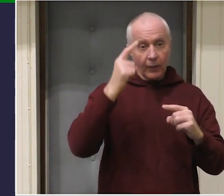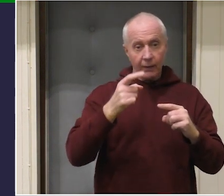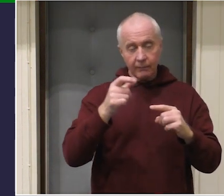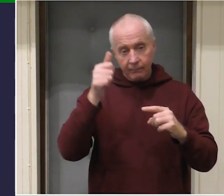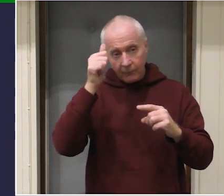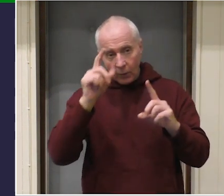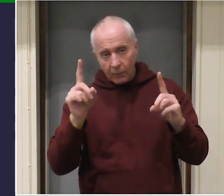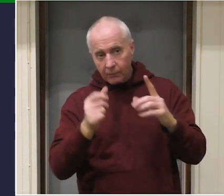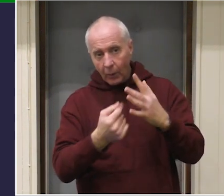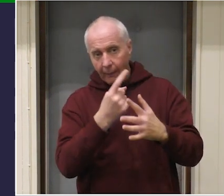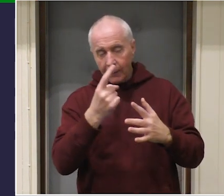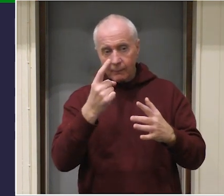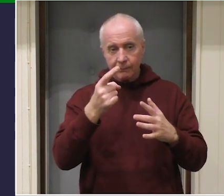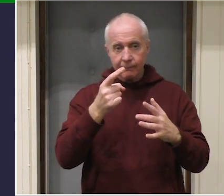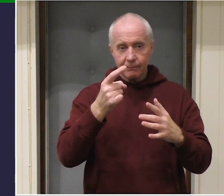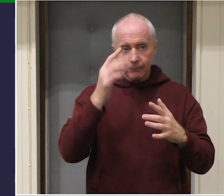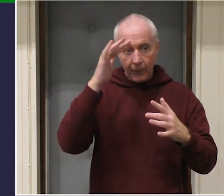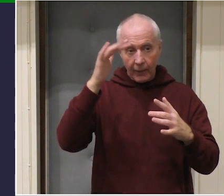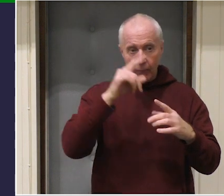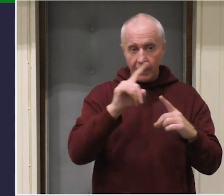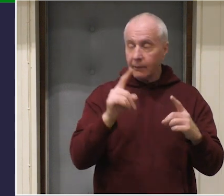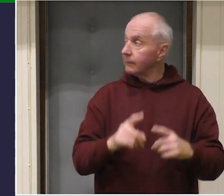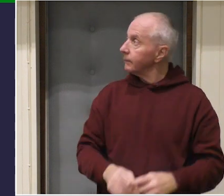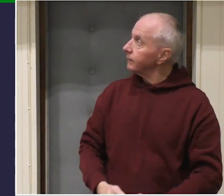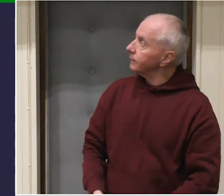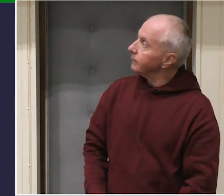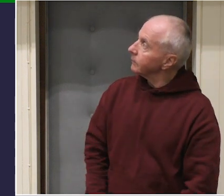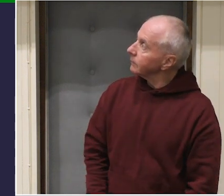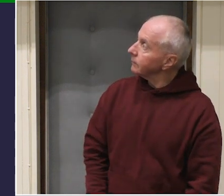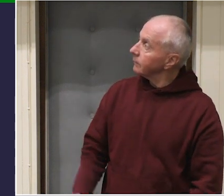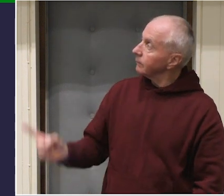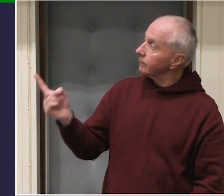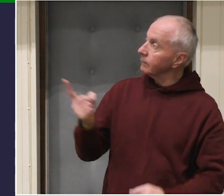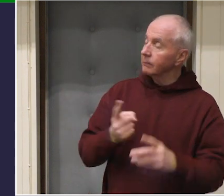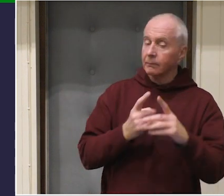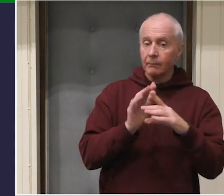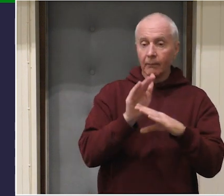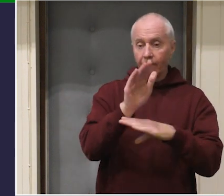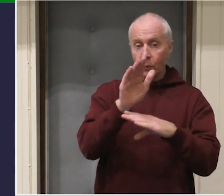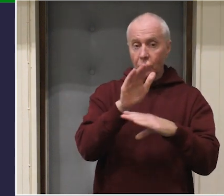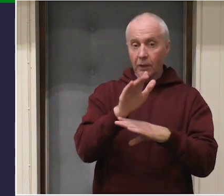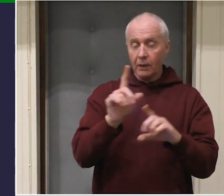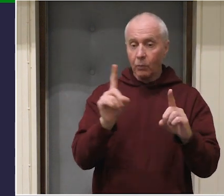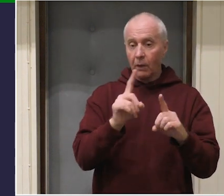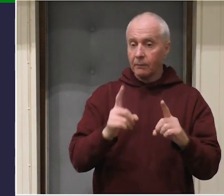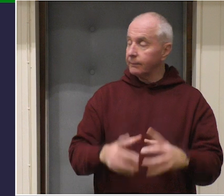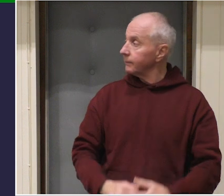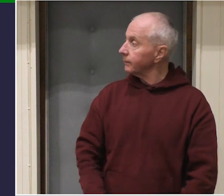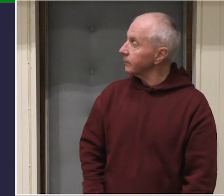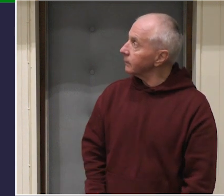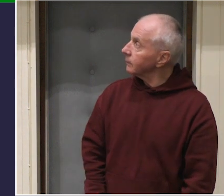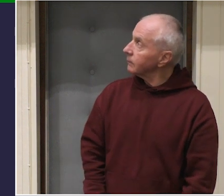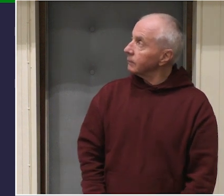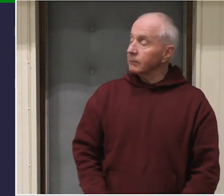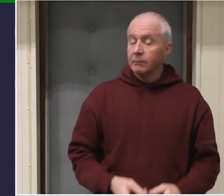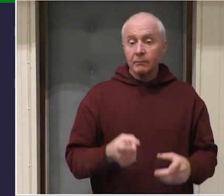on here? And so I want to conclude with the final slide of what's going to happen in the future. And for me, that is another space